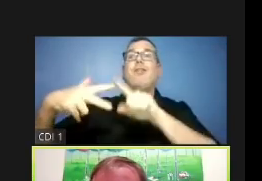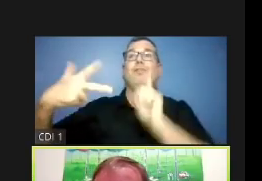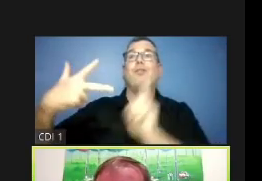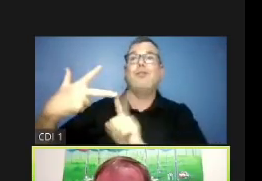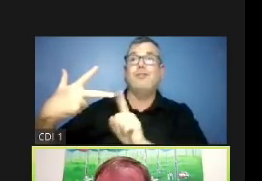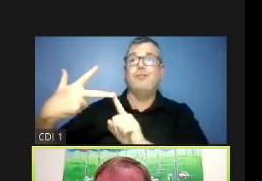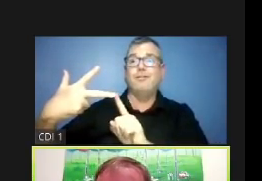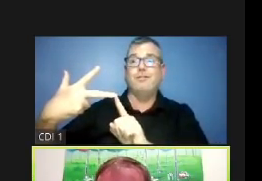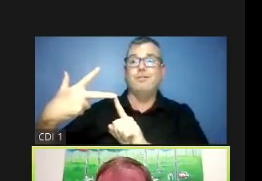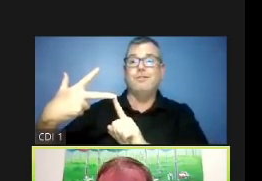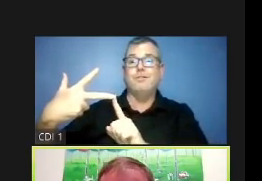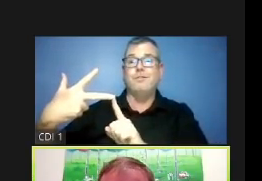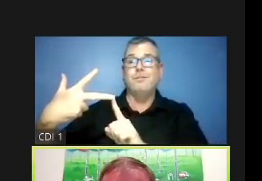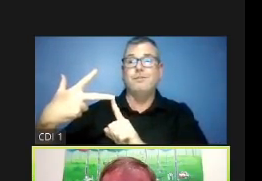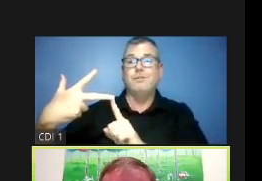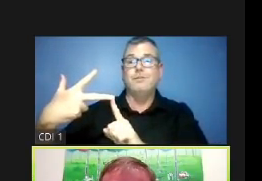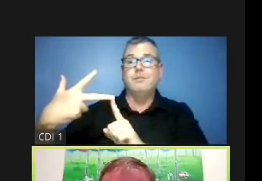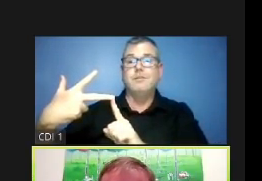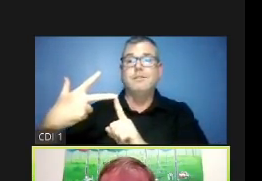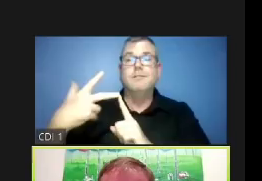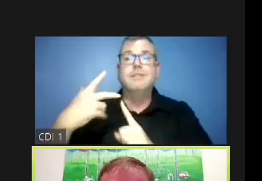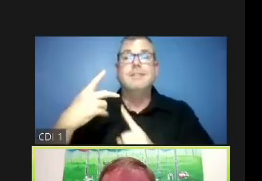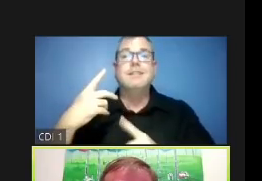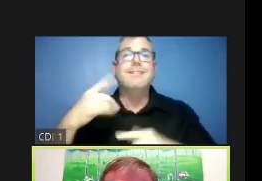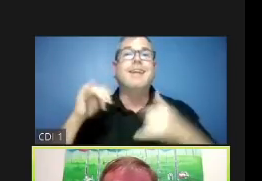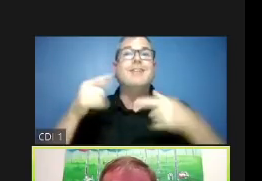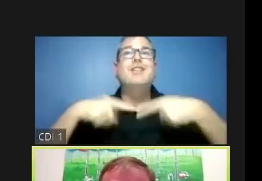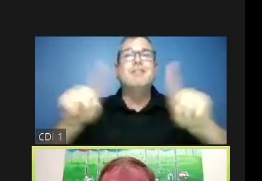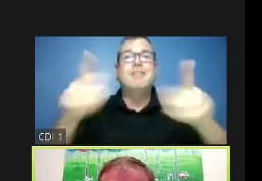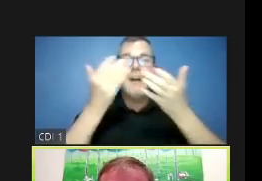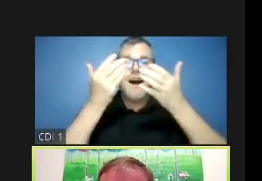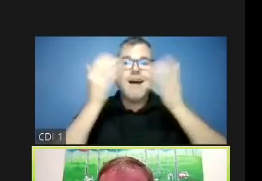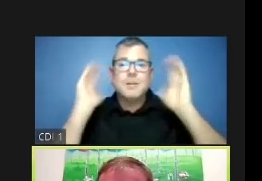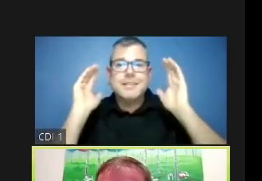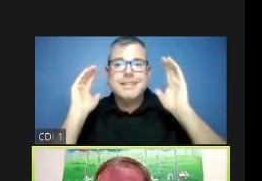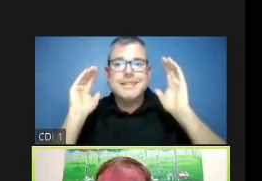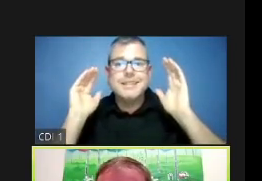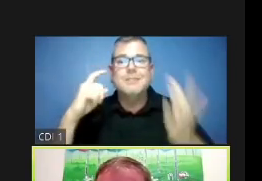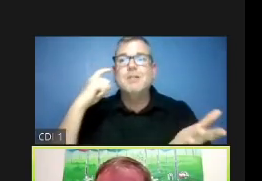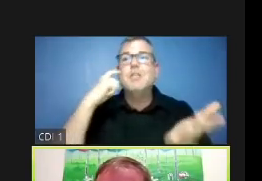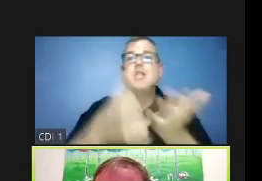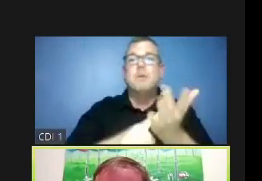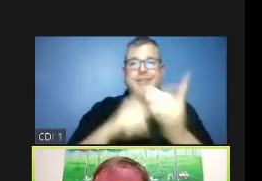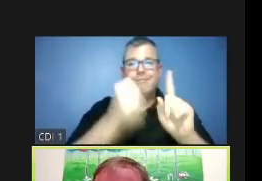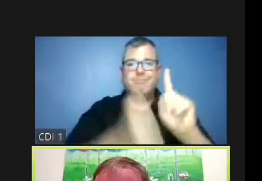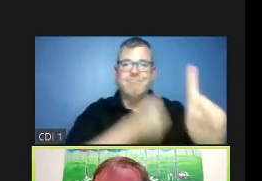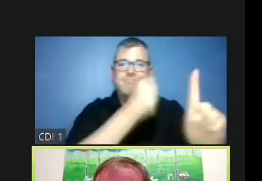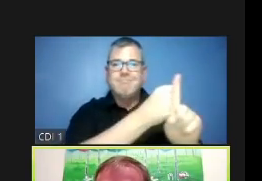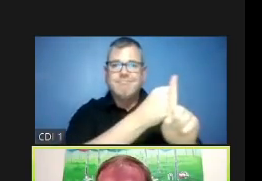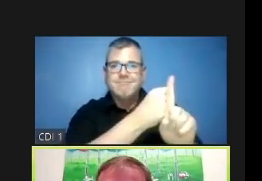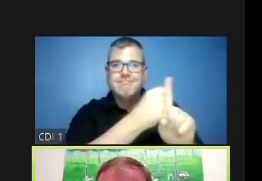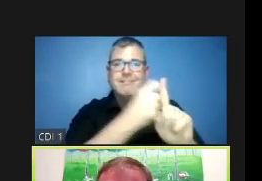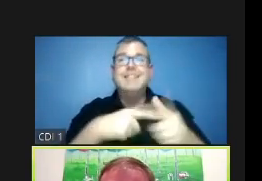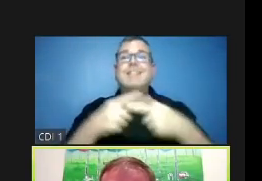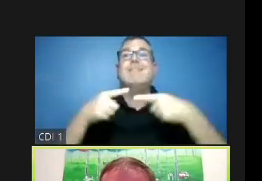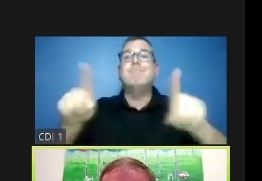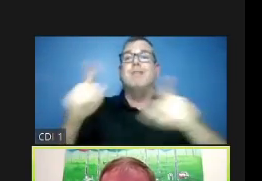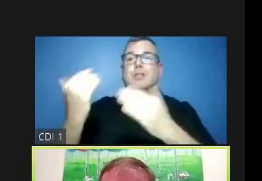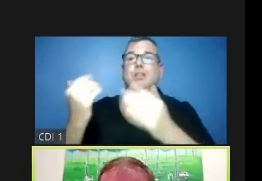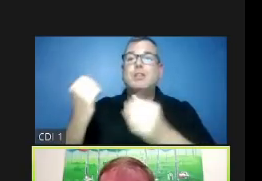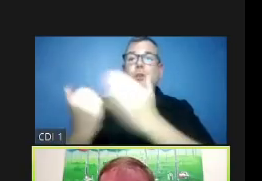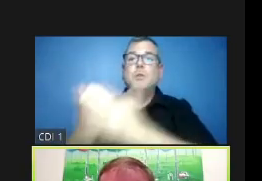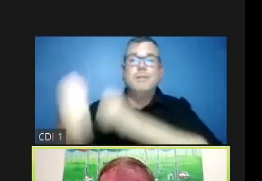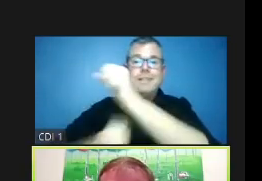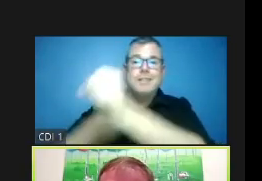those holidays really seeing a marked and appreciable increase in cases that followed 4 or 5 days later. Our peak looks like